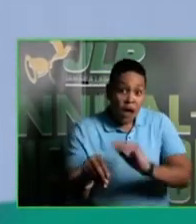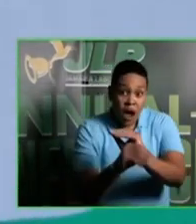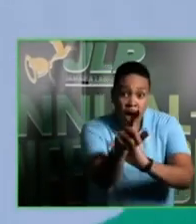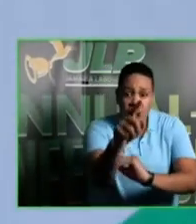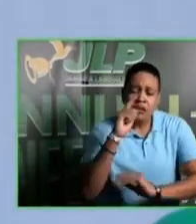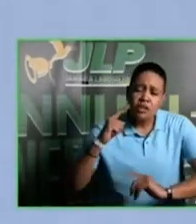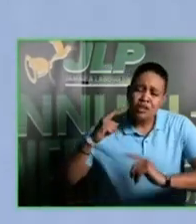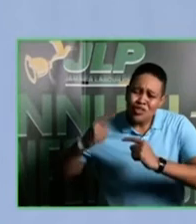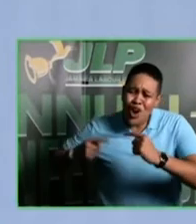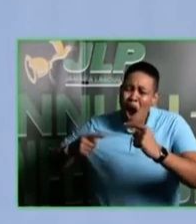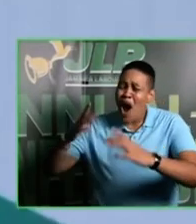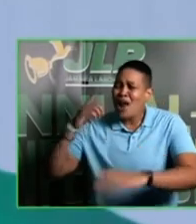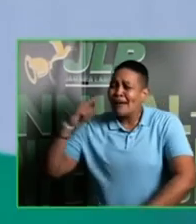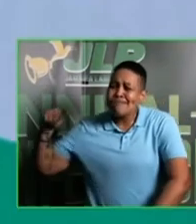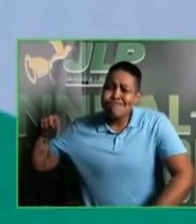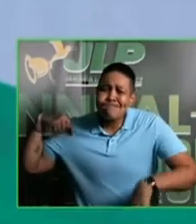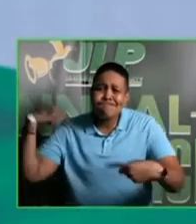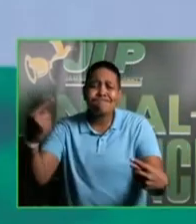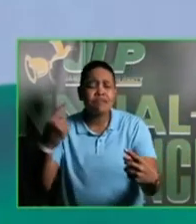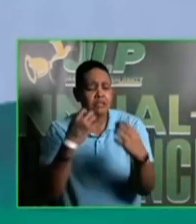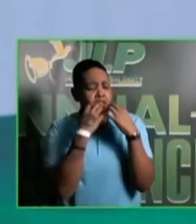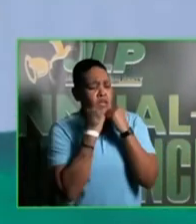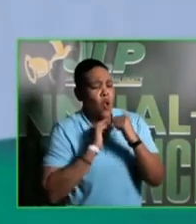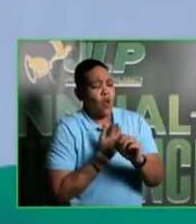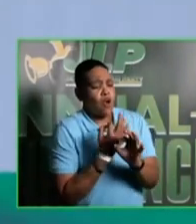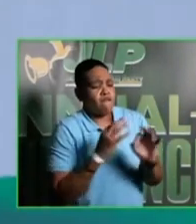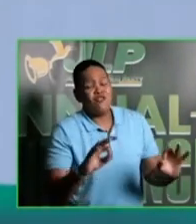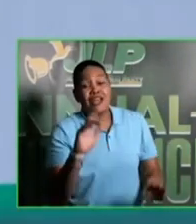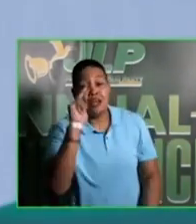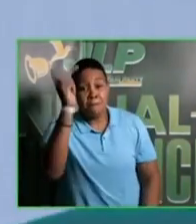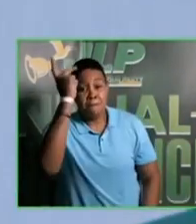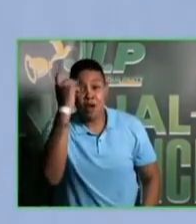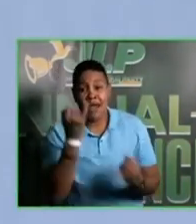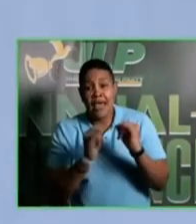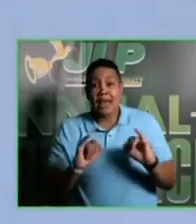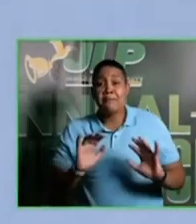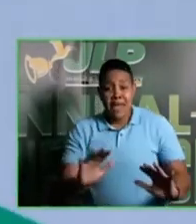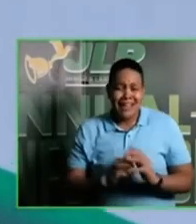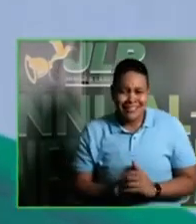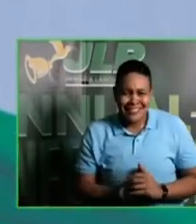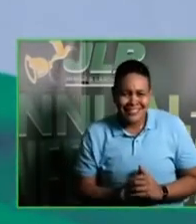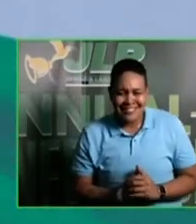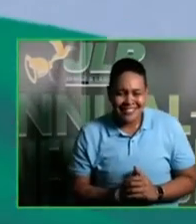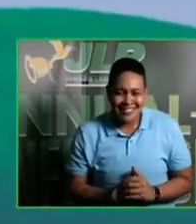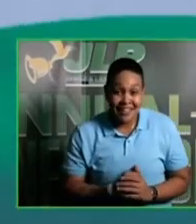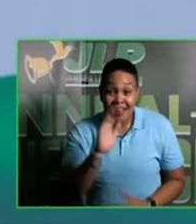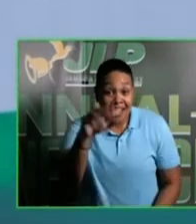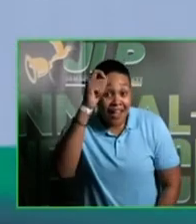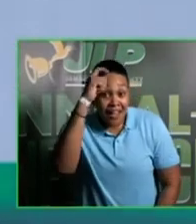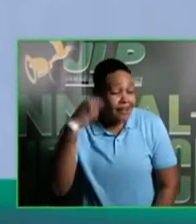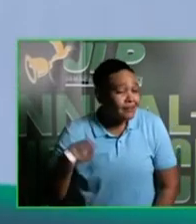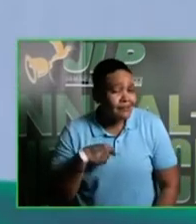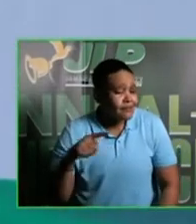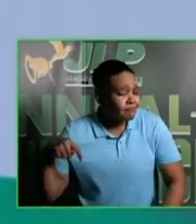to secure our freedom, political independence, which we have done.